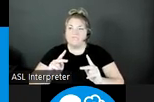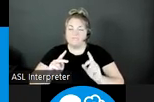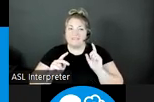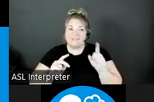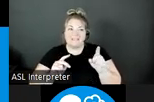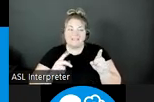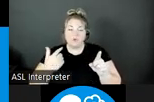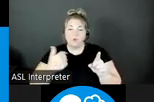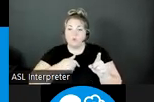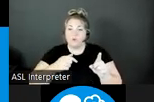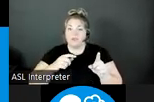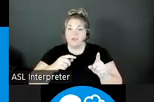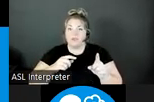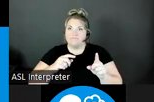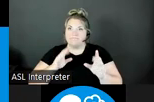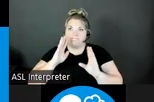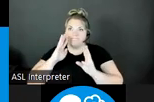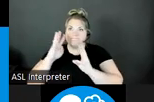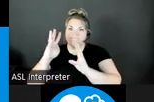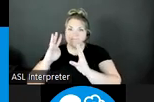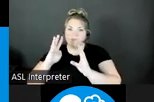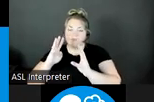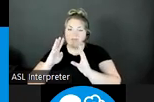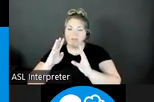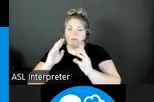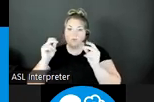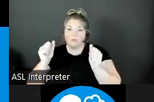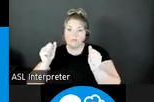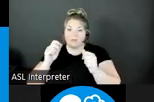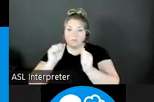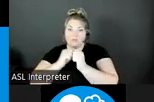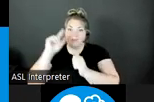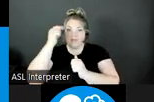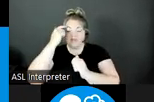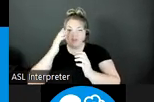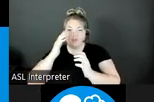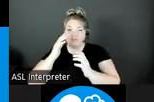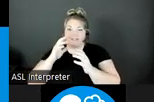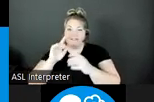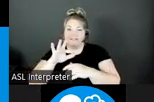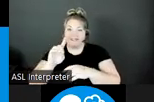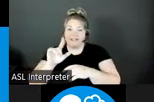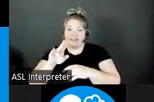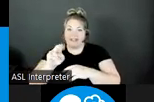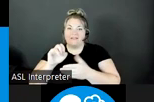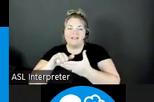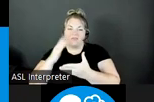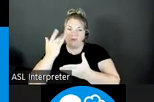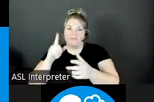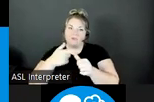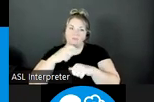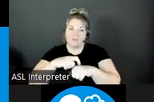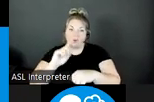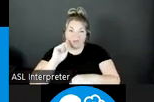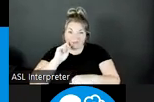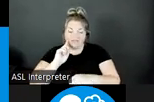We came up really quickly on the governor's deadline, which is why this is the first time you're hearing about it. So